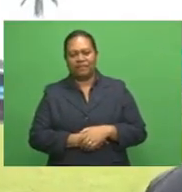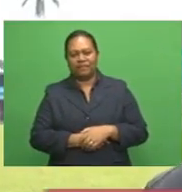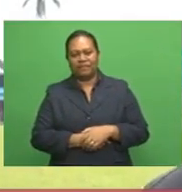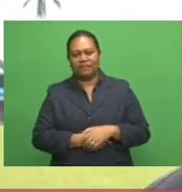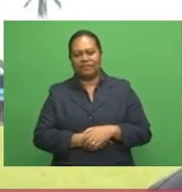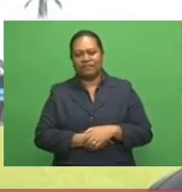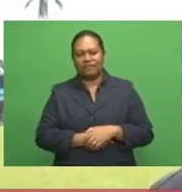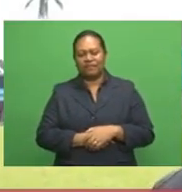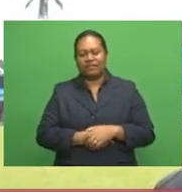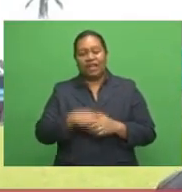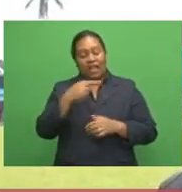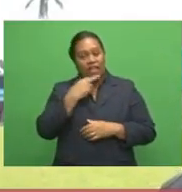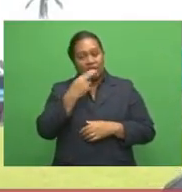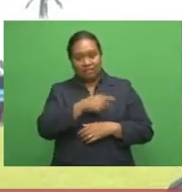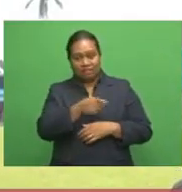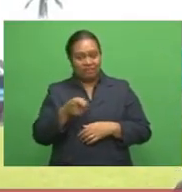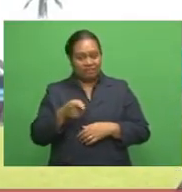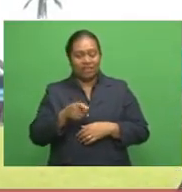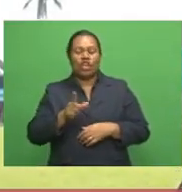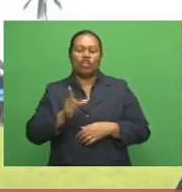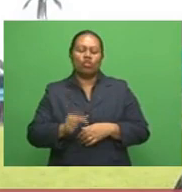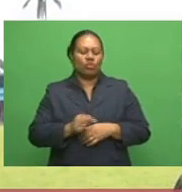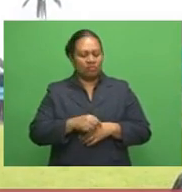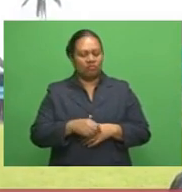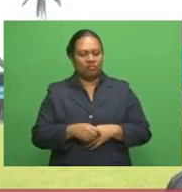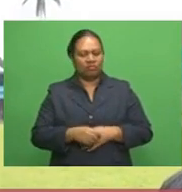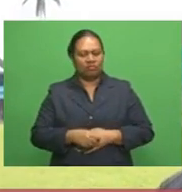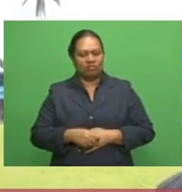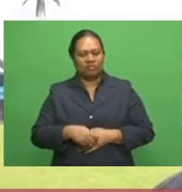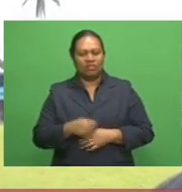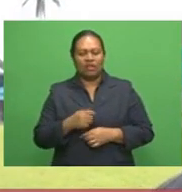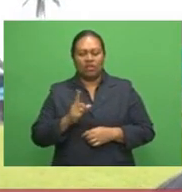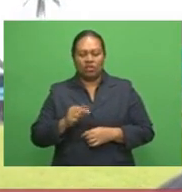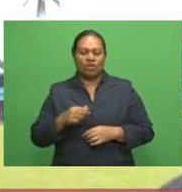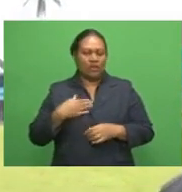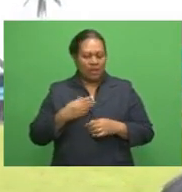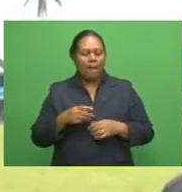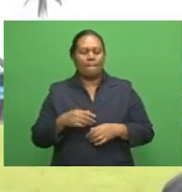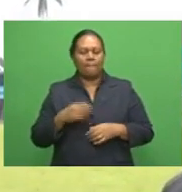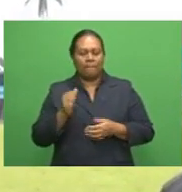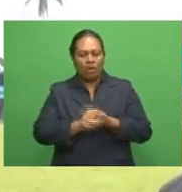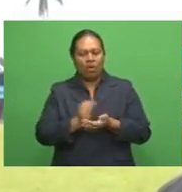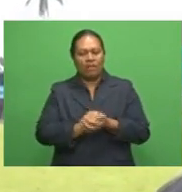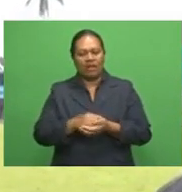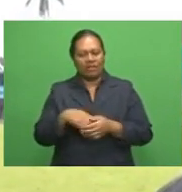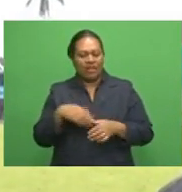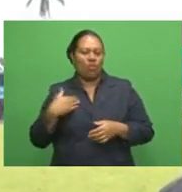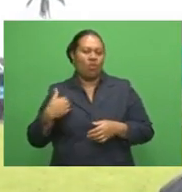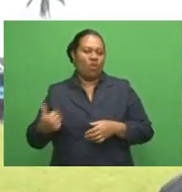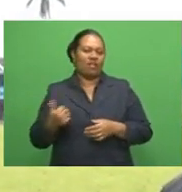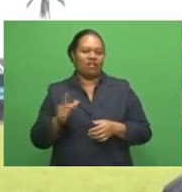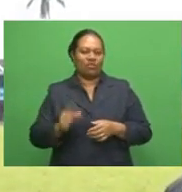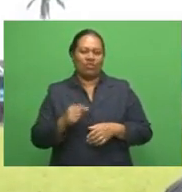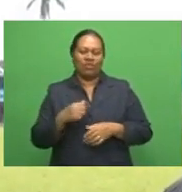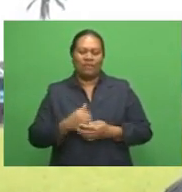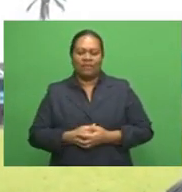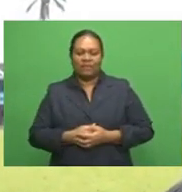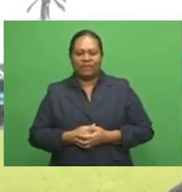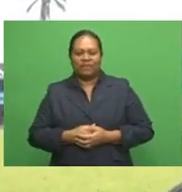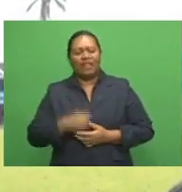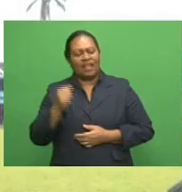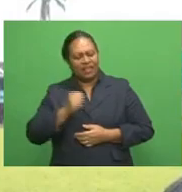I really told them it's a do-and-die situation for us, and then they really performed the way we required them to do it, and